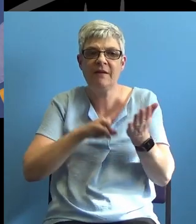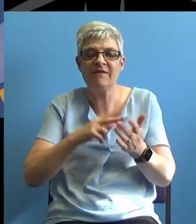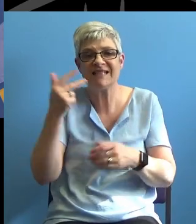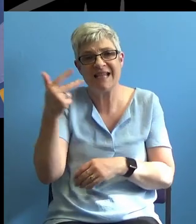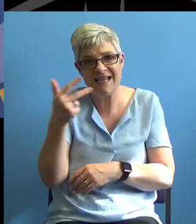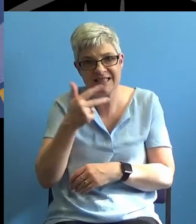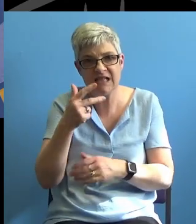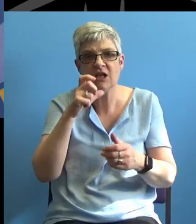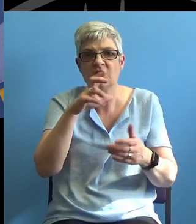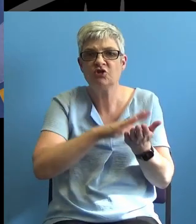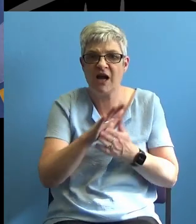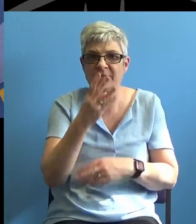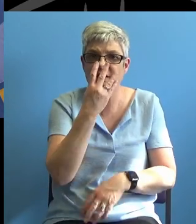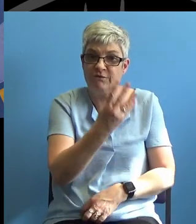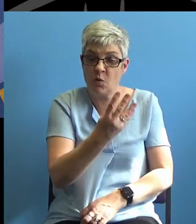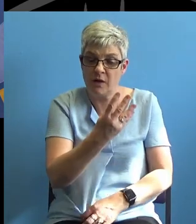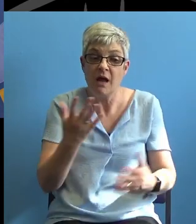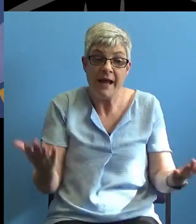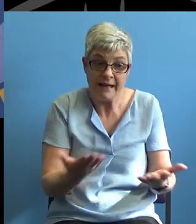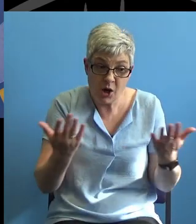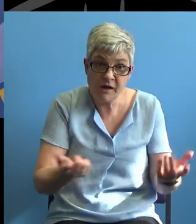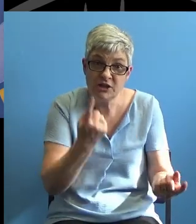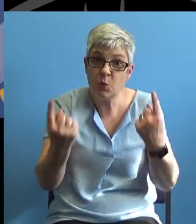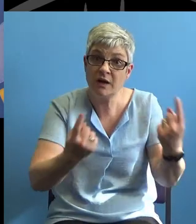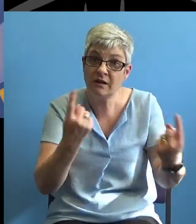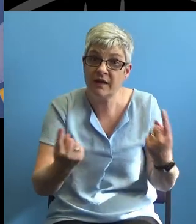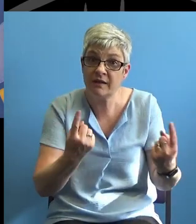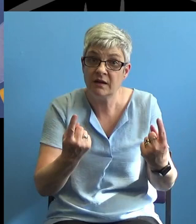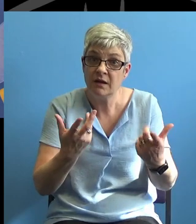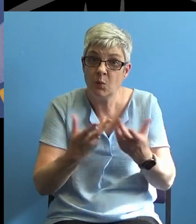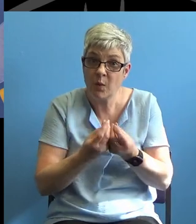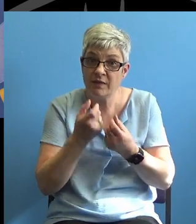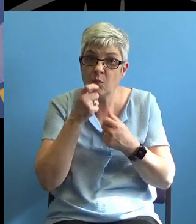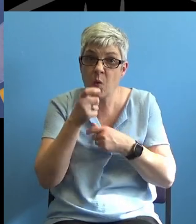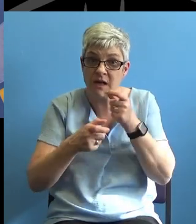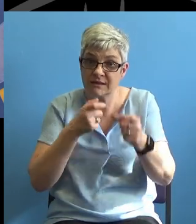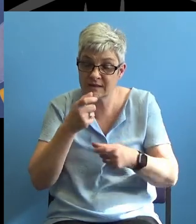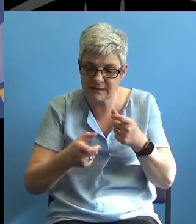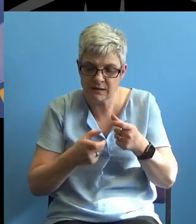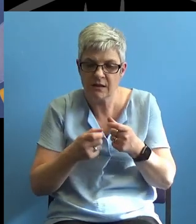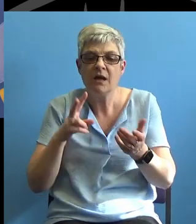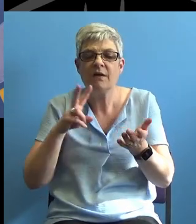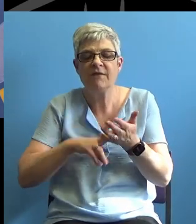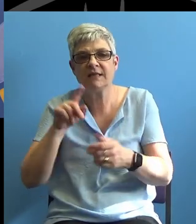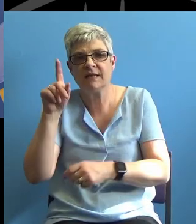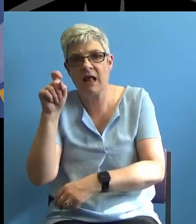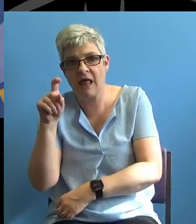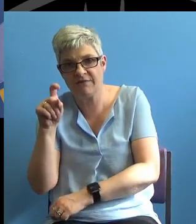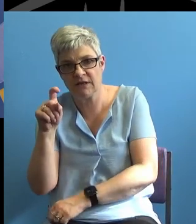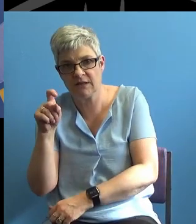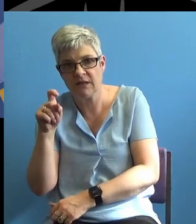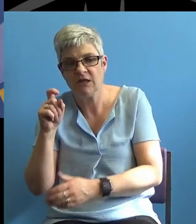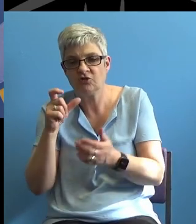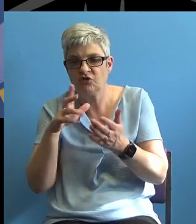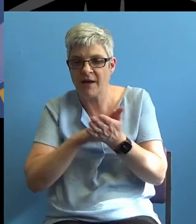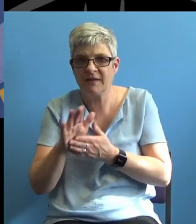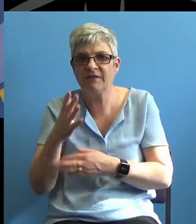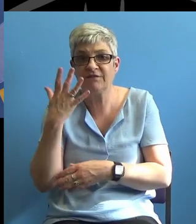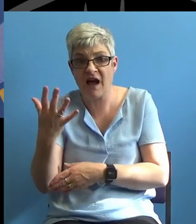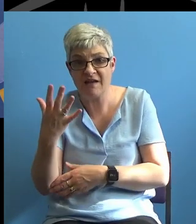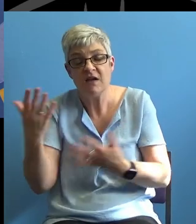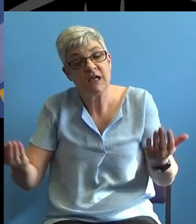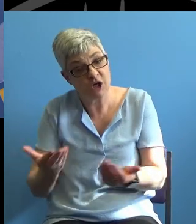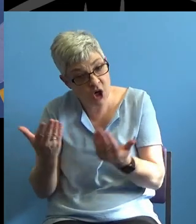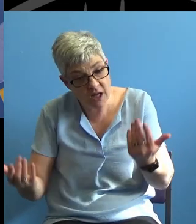Verse 18 of chapter 4, encourage one another with these words. Verse 11 of chapter 5,